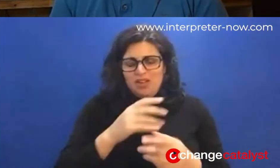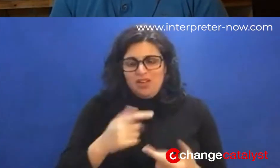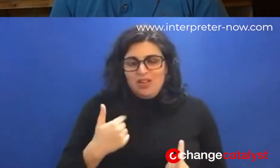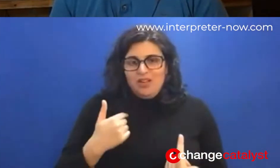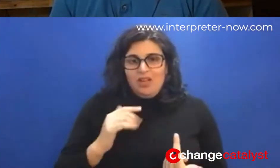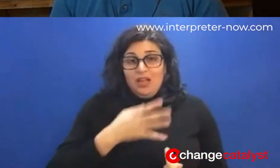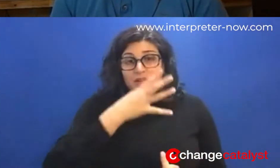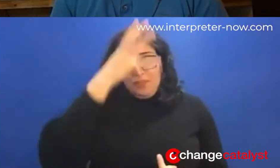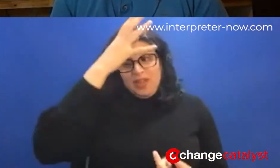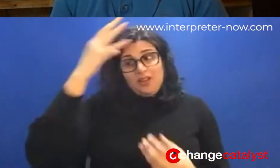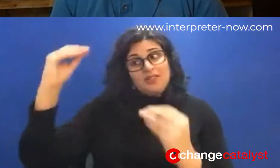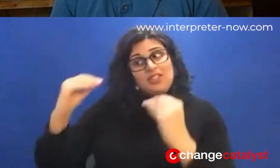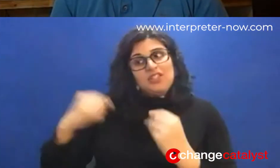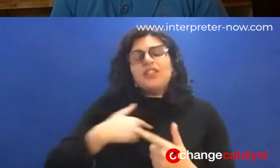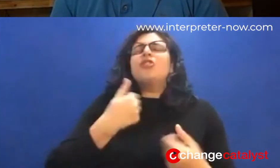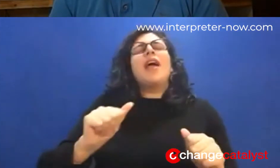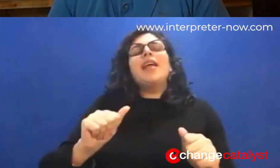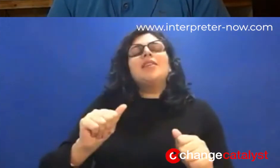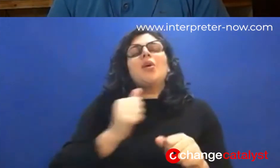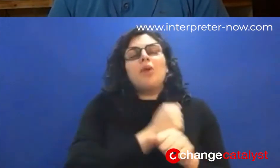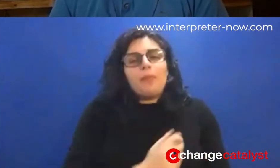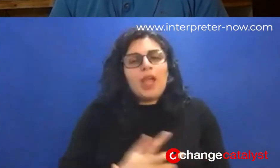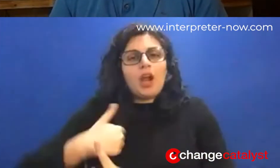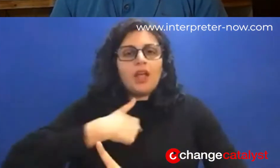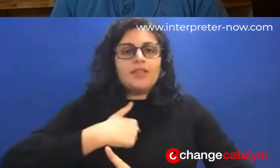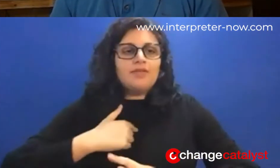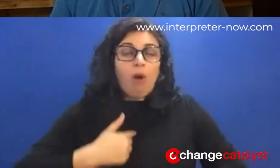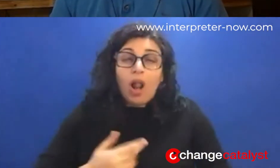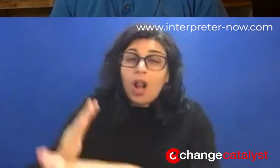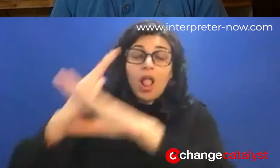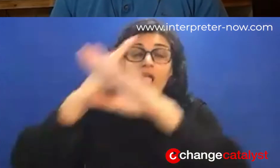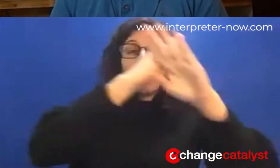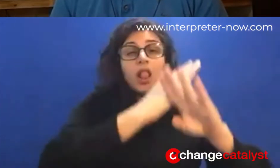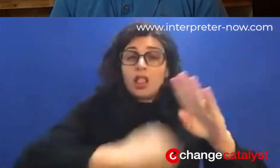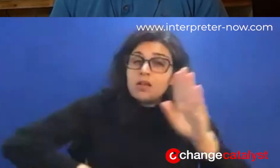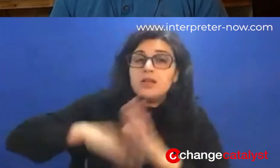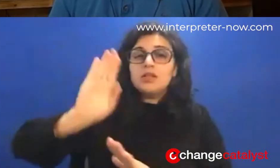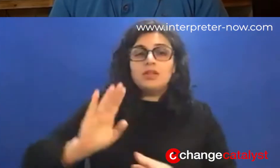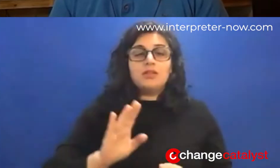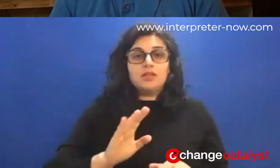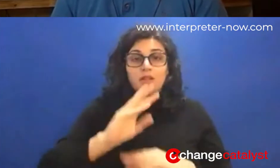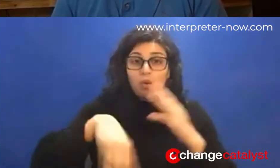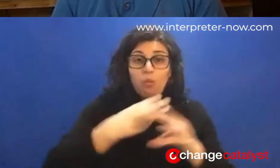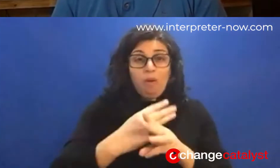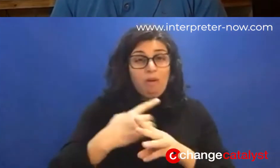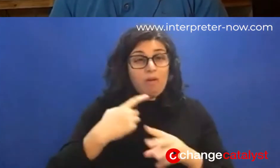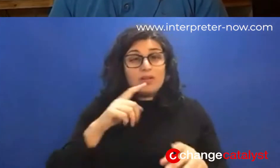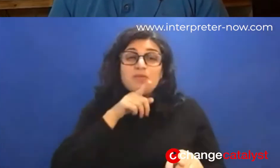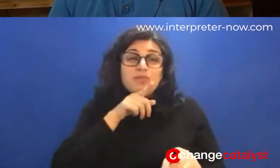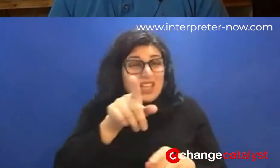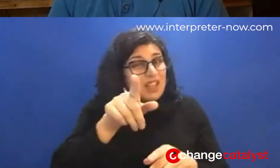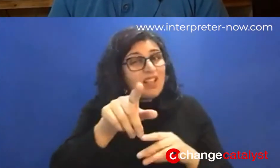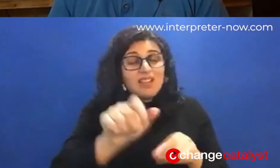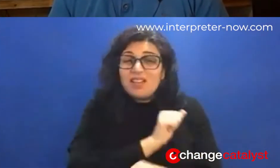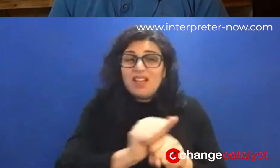saying that to us because they're trying to prepare us for what we face, right? The reality of the world that we're about to emerge into.